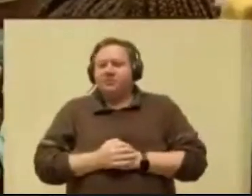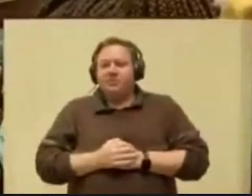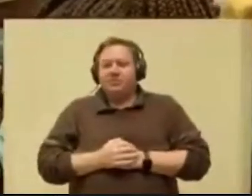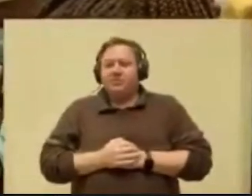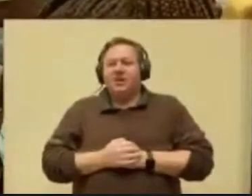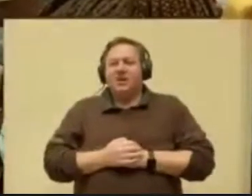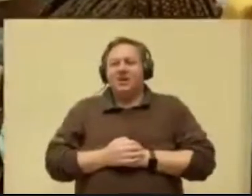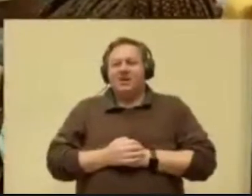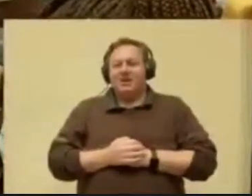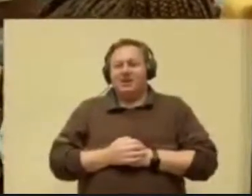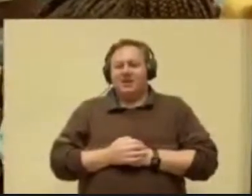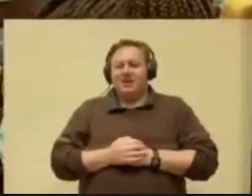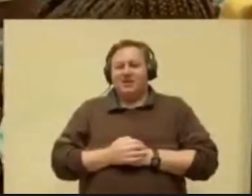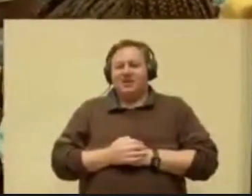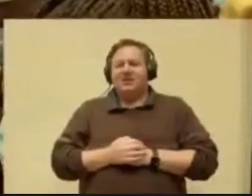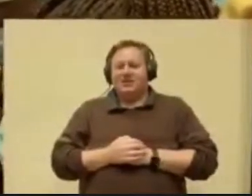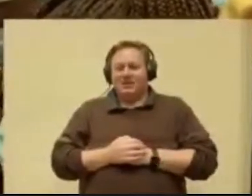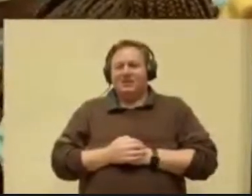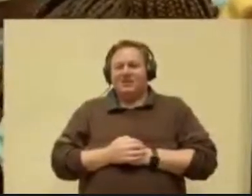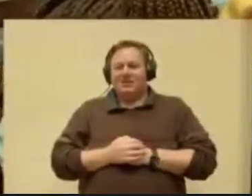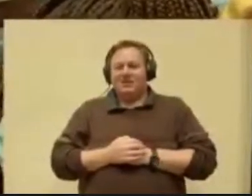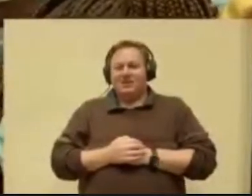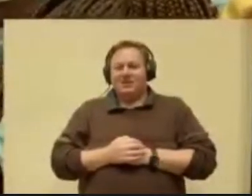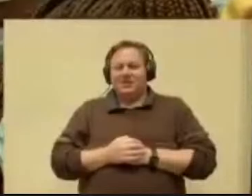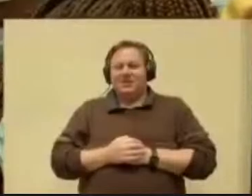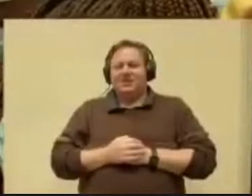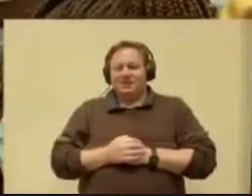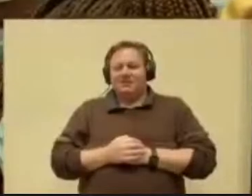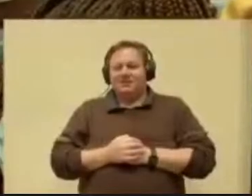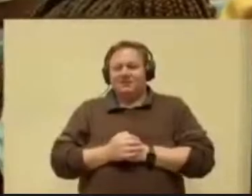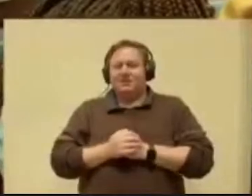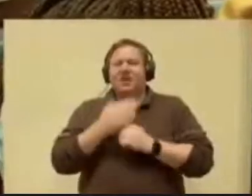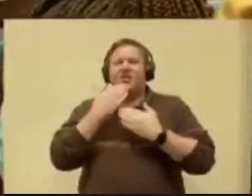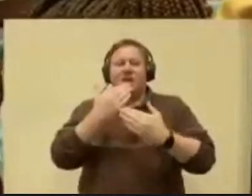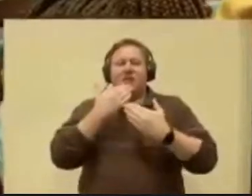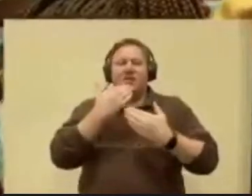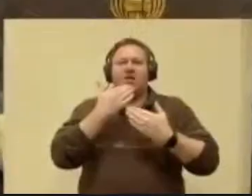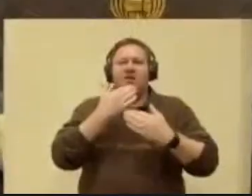thank you thank you thank you very much council um